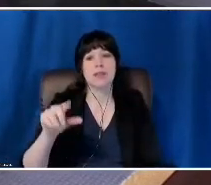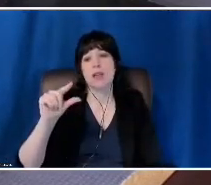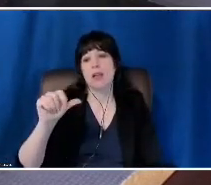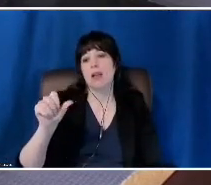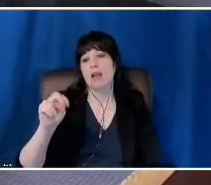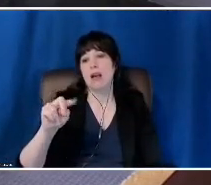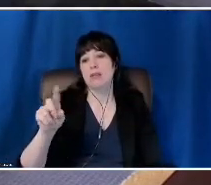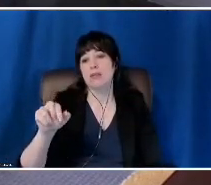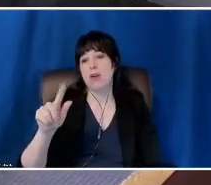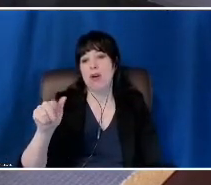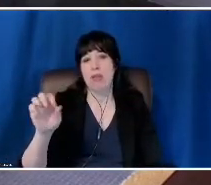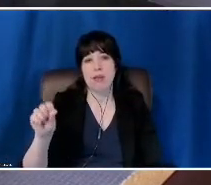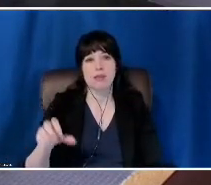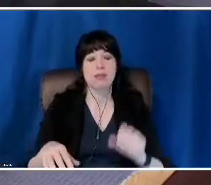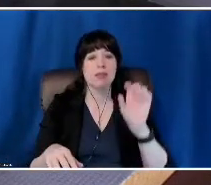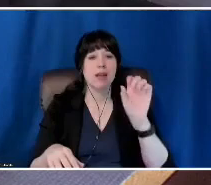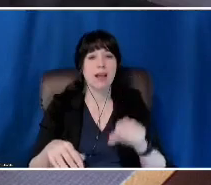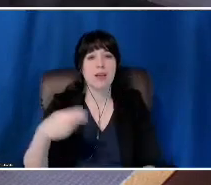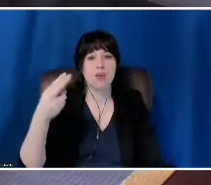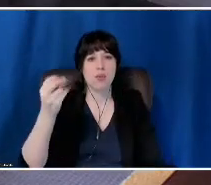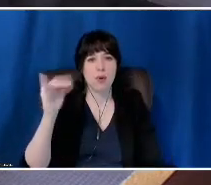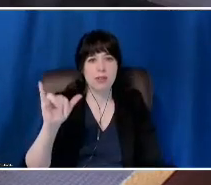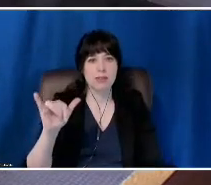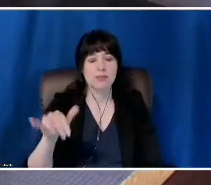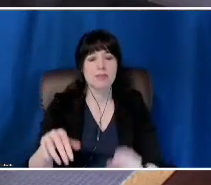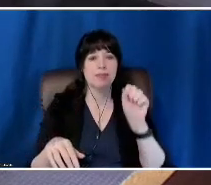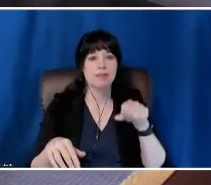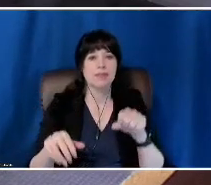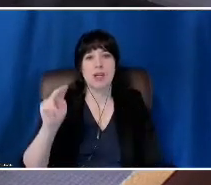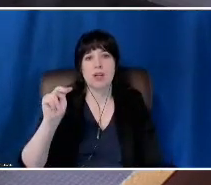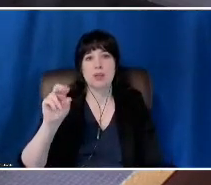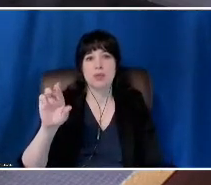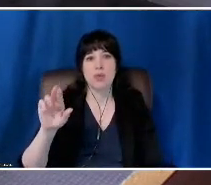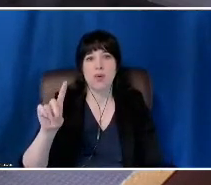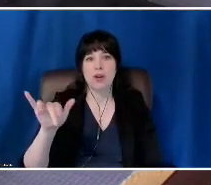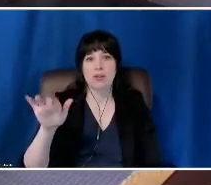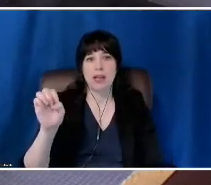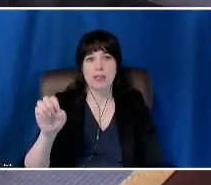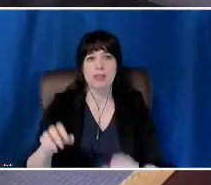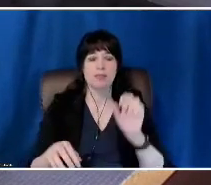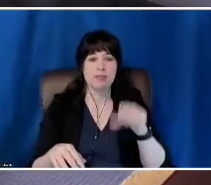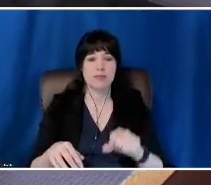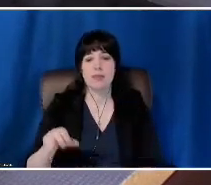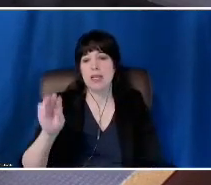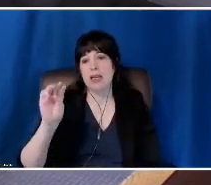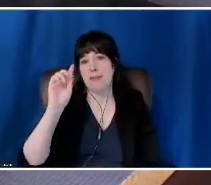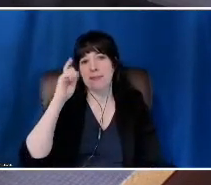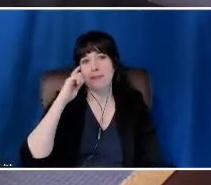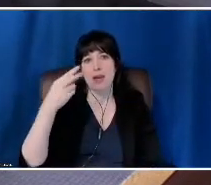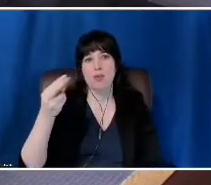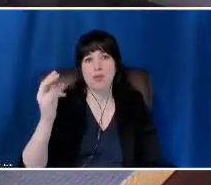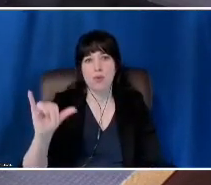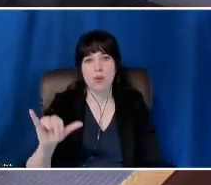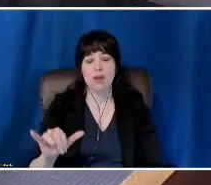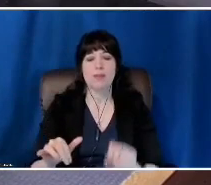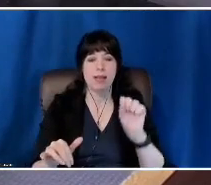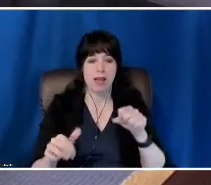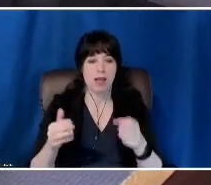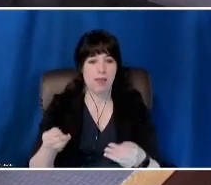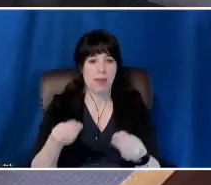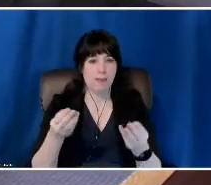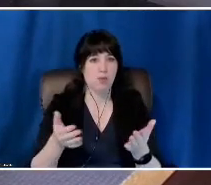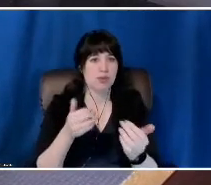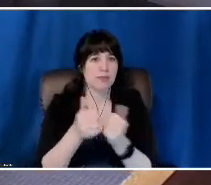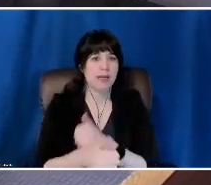Aye. Councillor Hoy. Aye. Councillor Nordyke. Aye. Mayor Hoy. Aye. Motion passes.